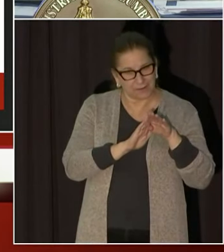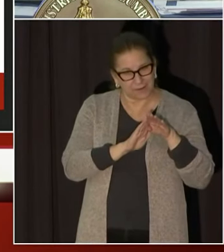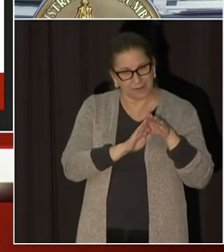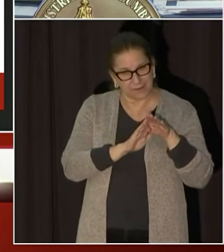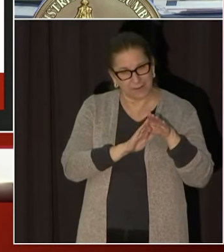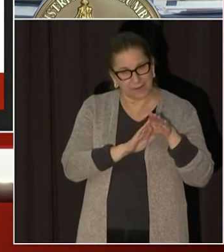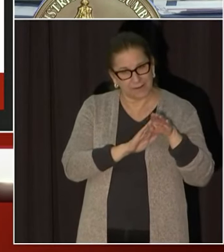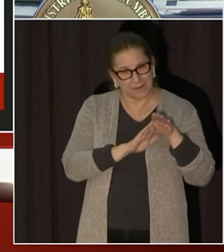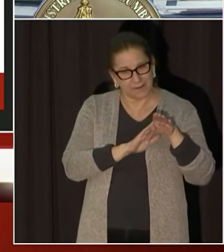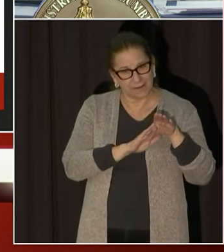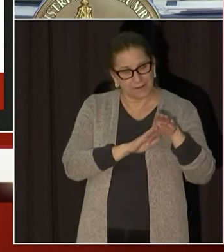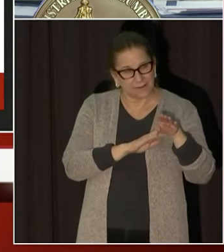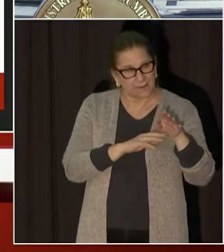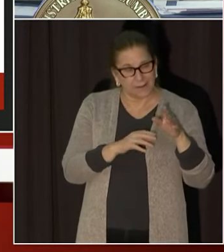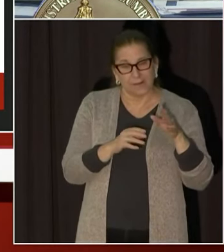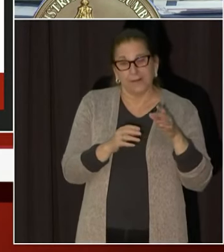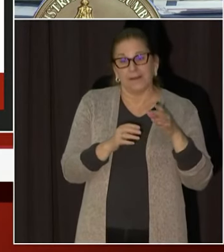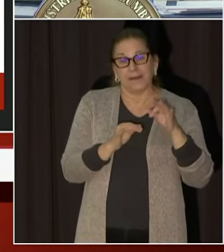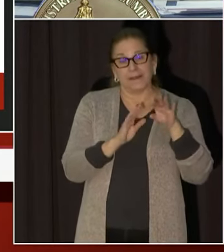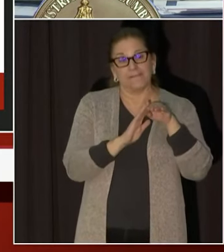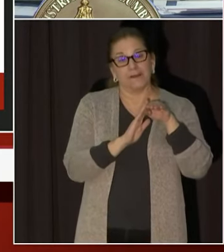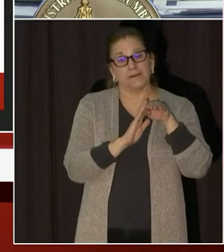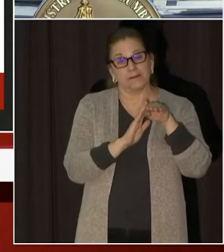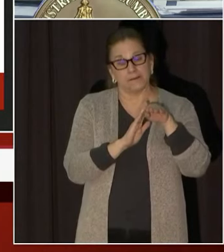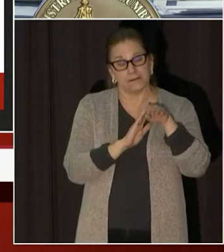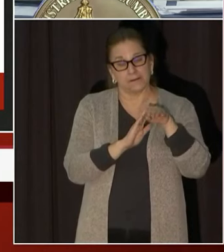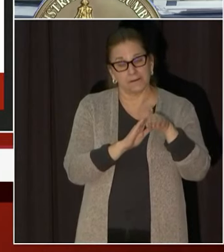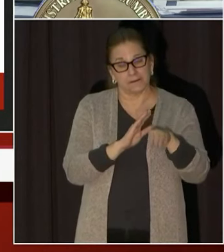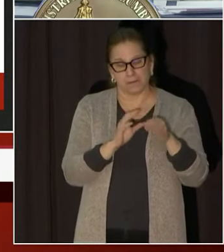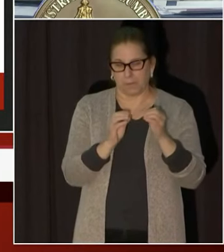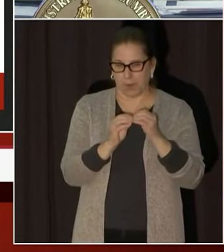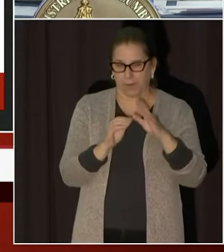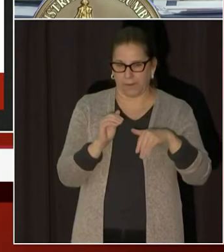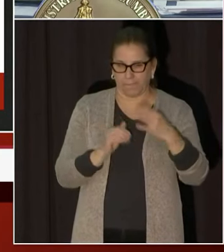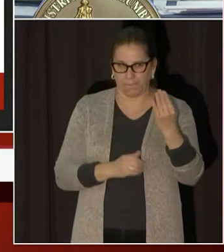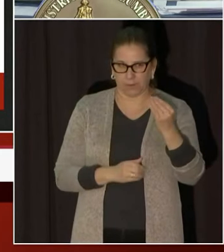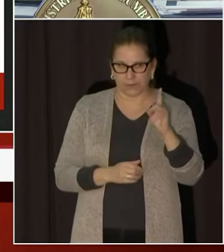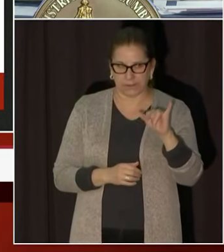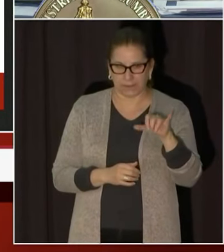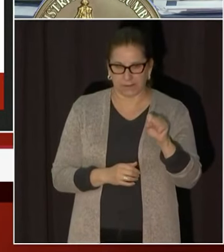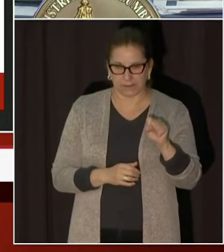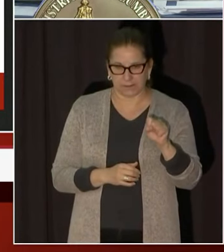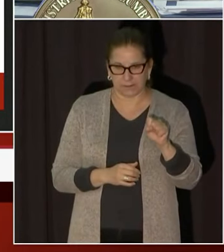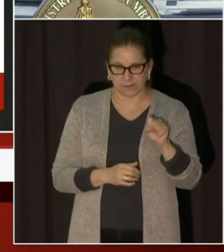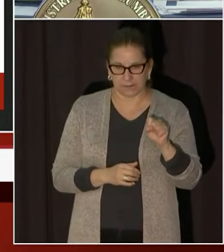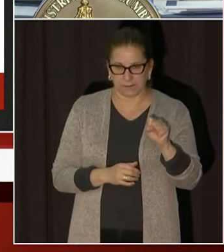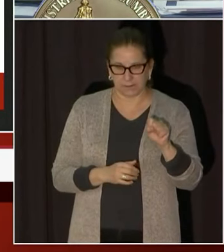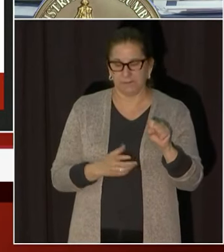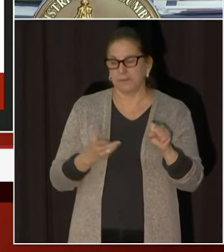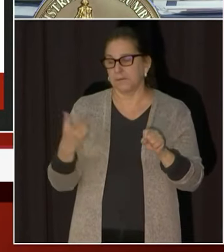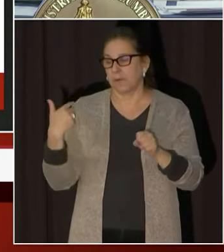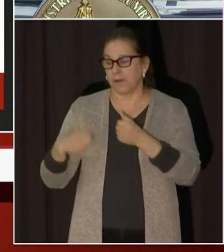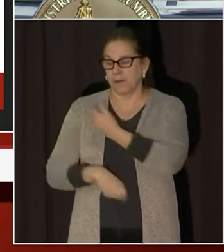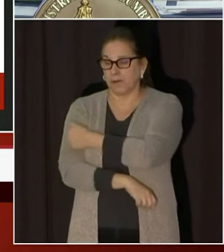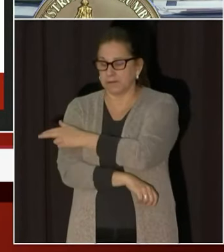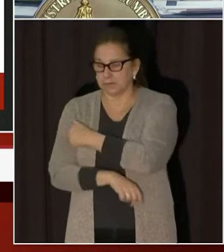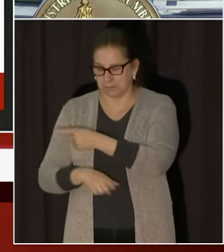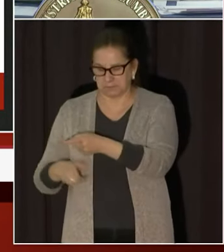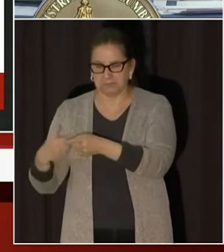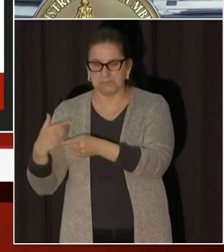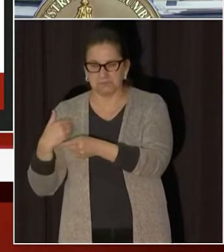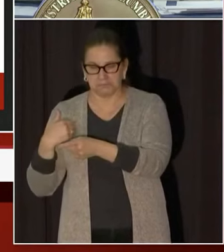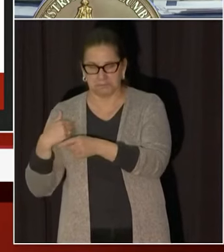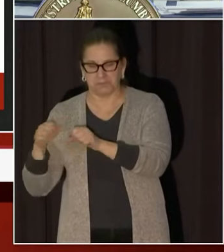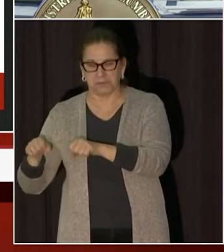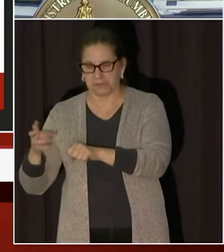14 days, as well as our hospital capacity being able to operate normally,